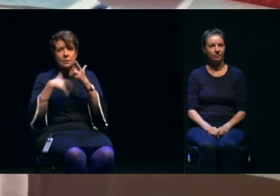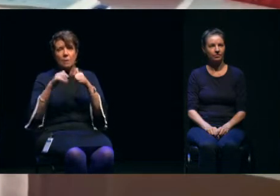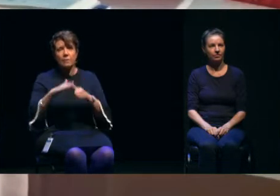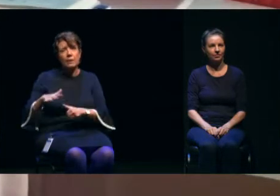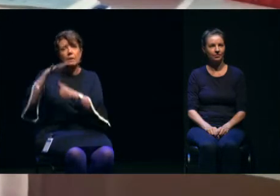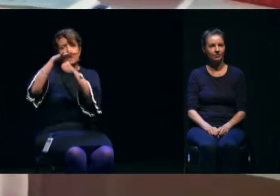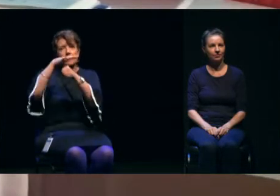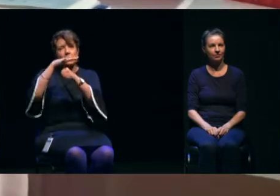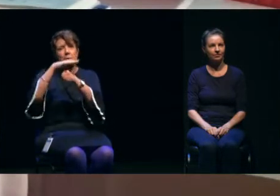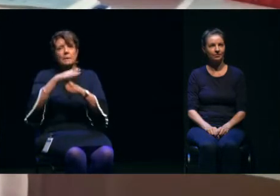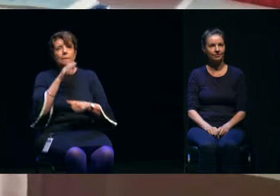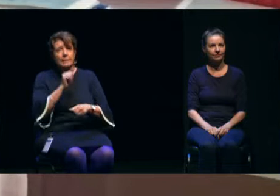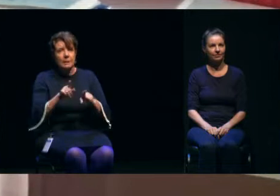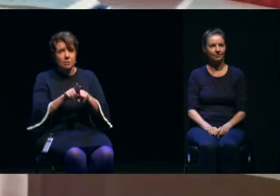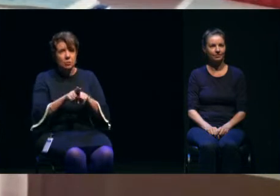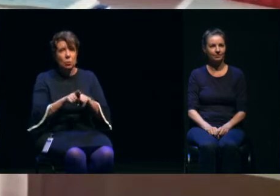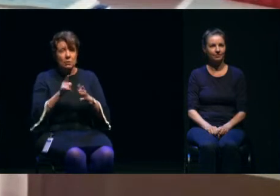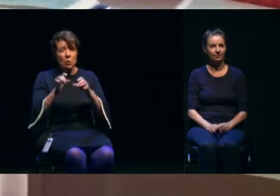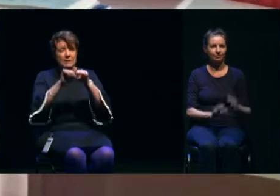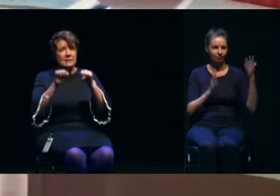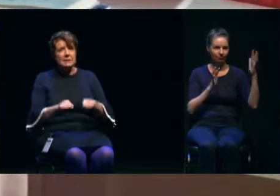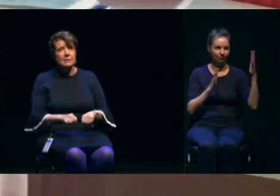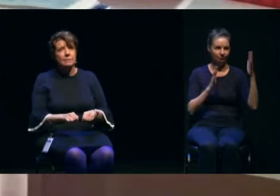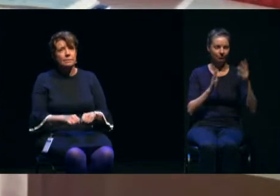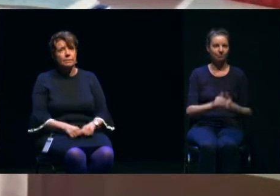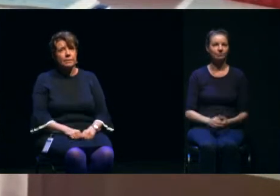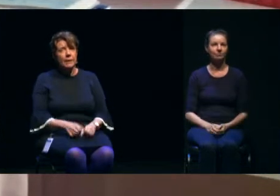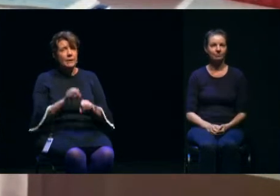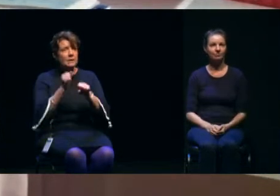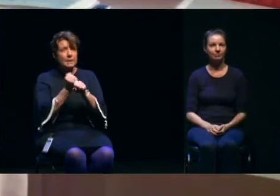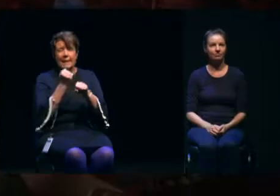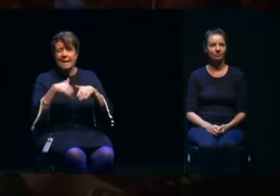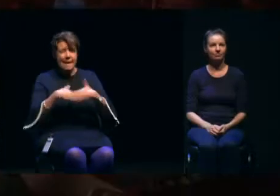So this system, which doesn't make anybody happy,